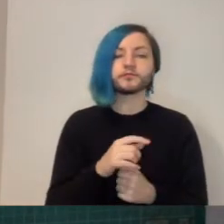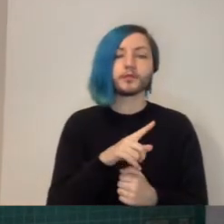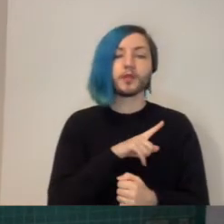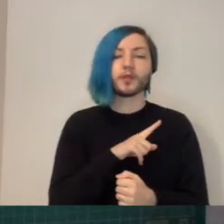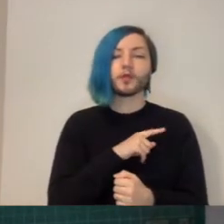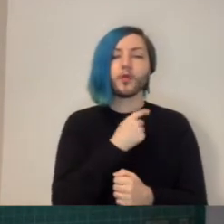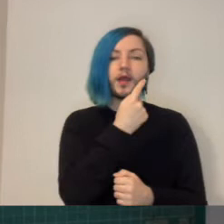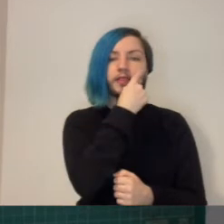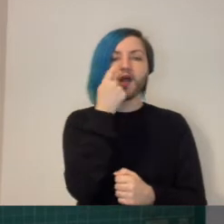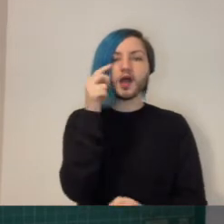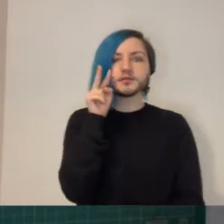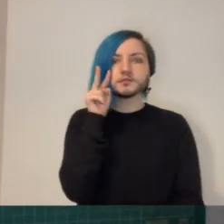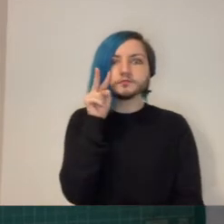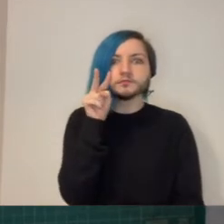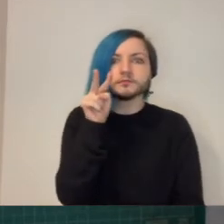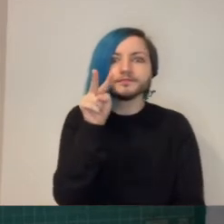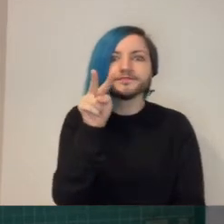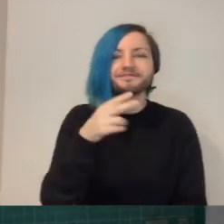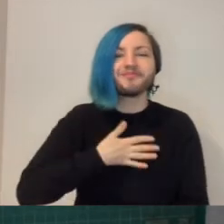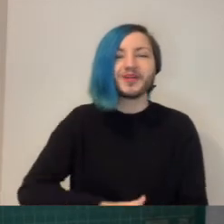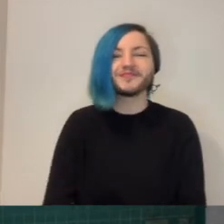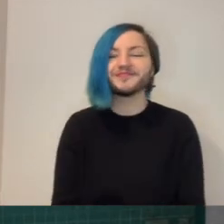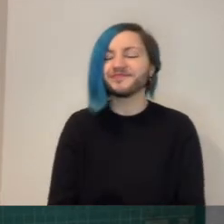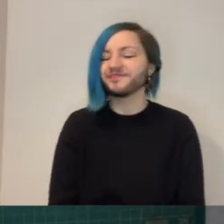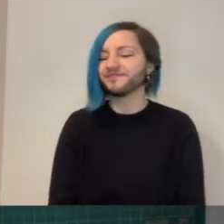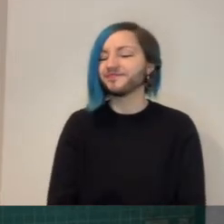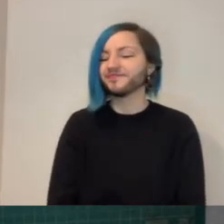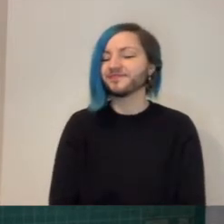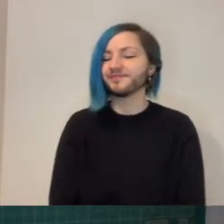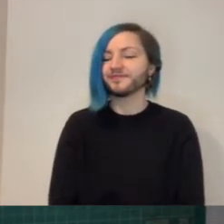Kind of get that really piercing look